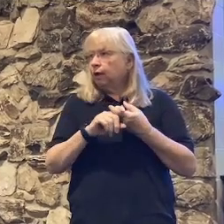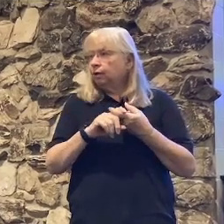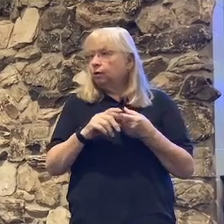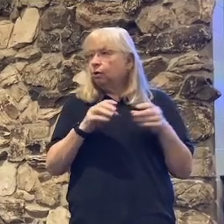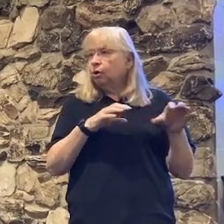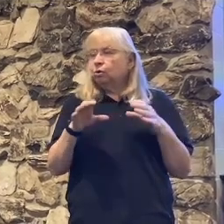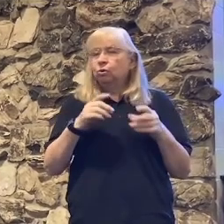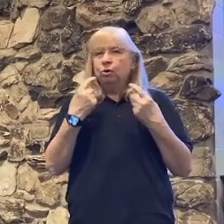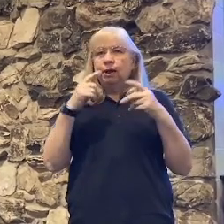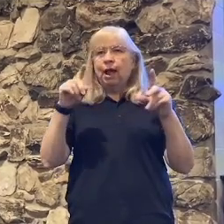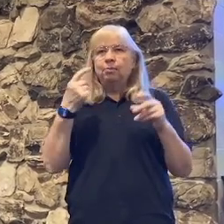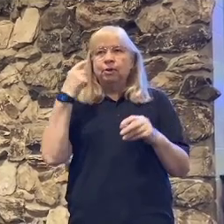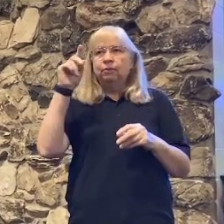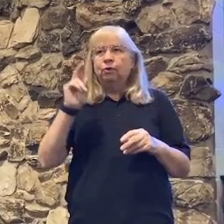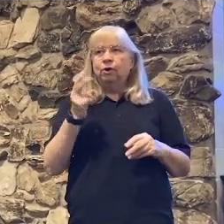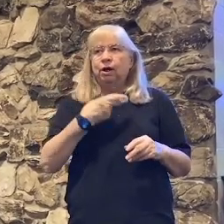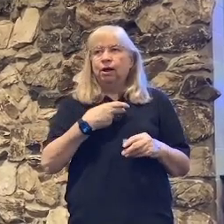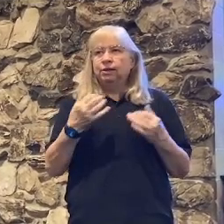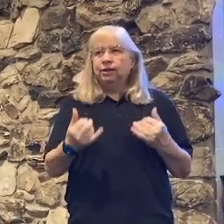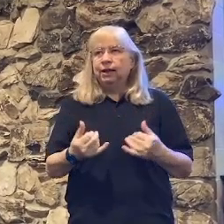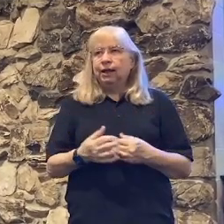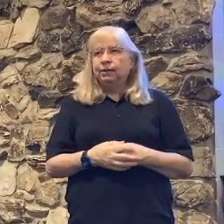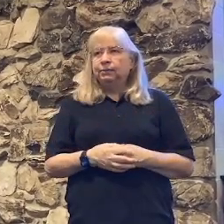do an announcement for us.